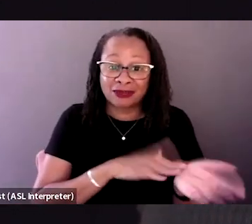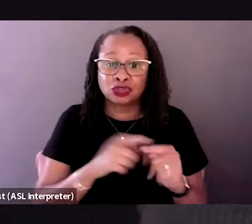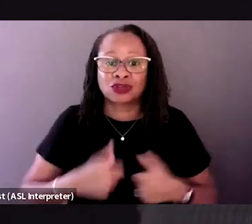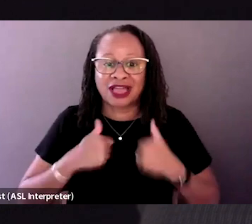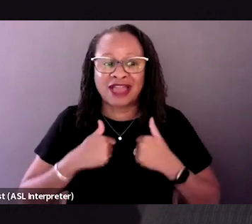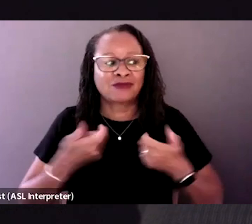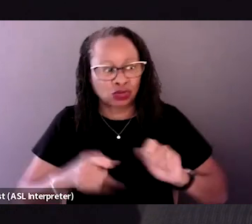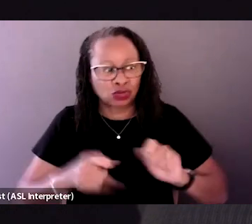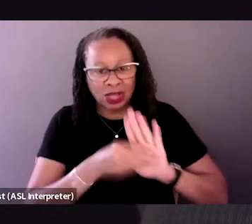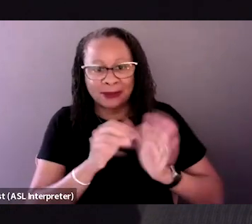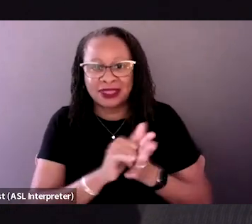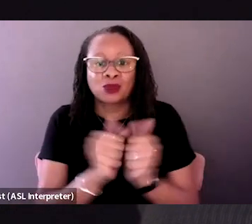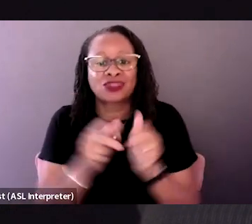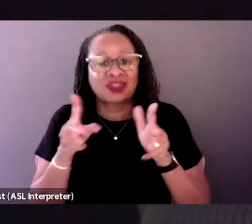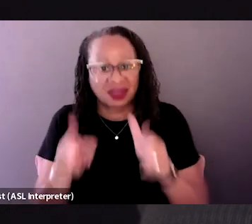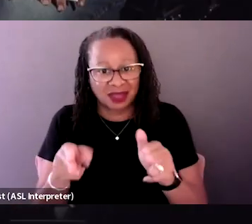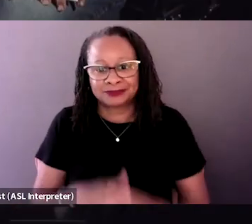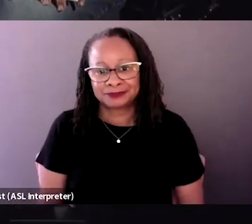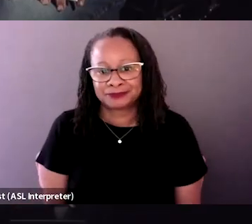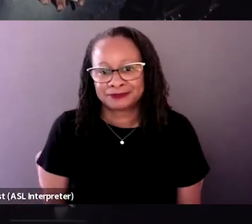we just tried to echo that as best we could in the cut.